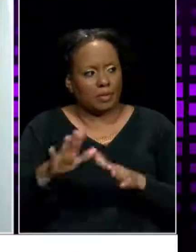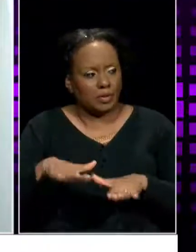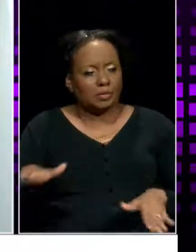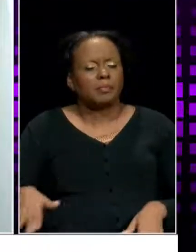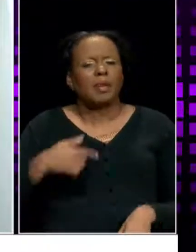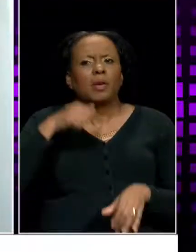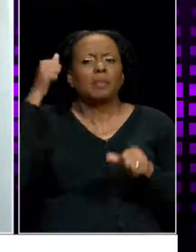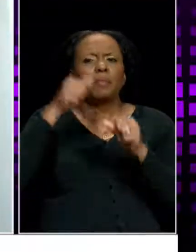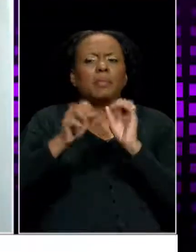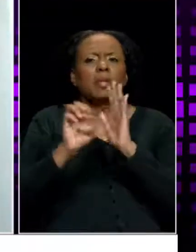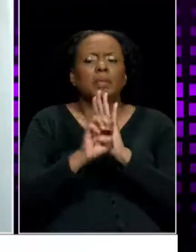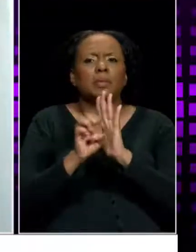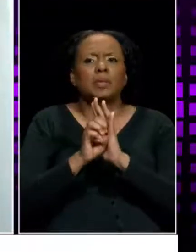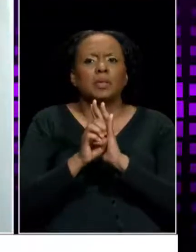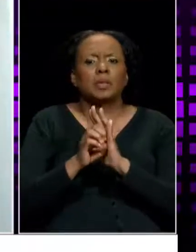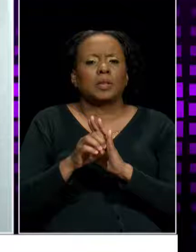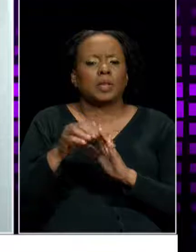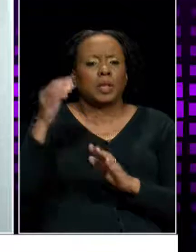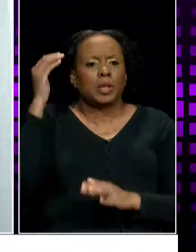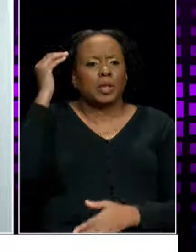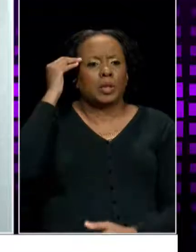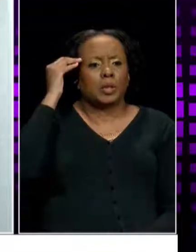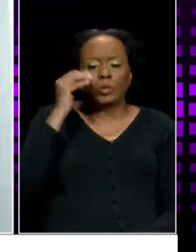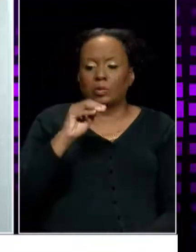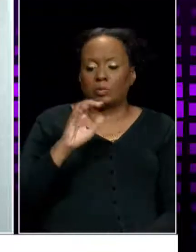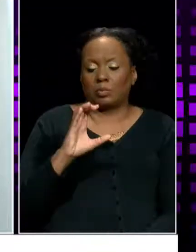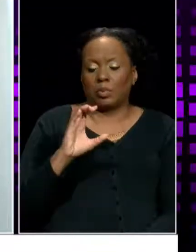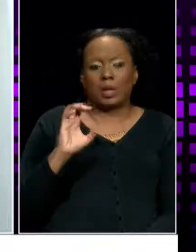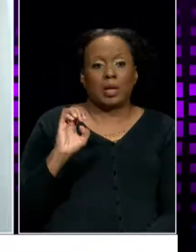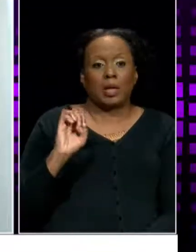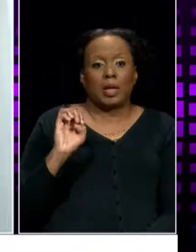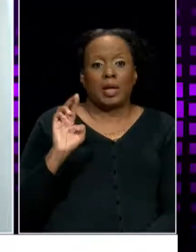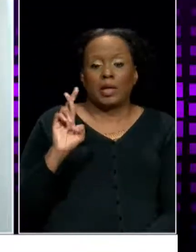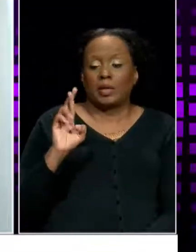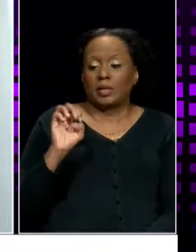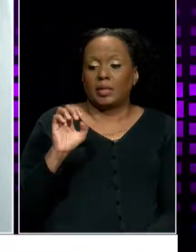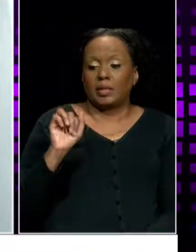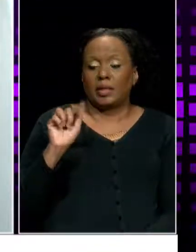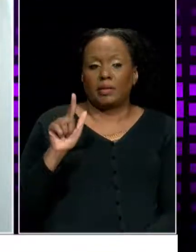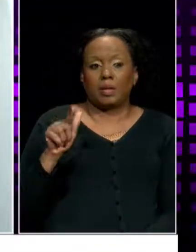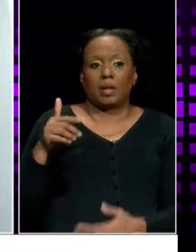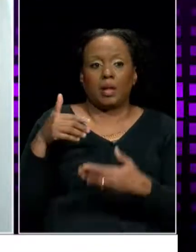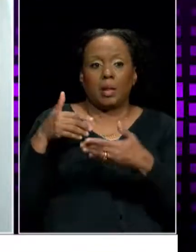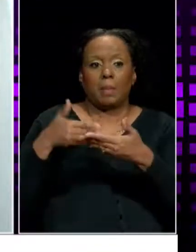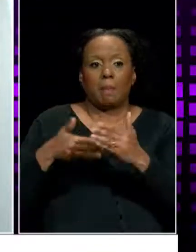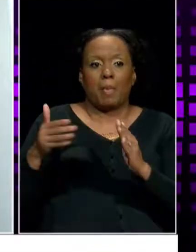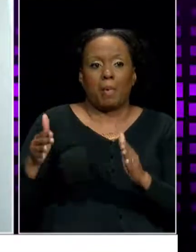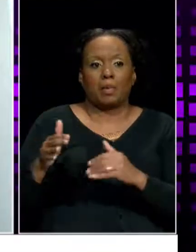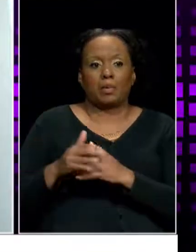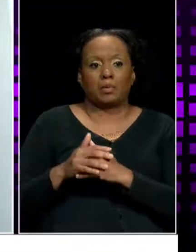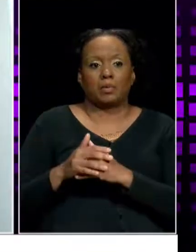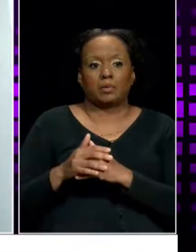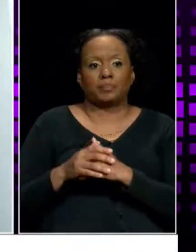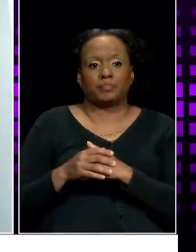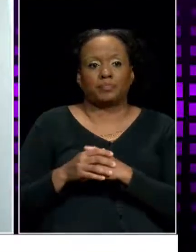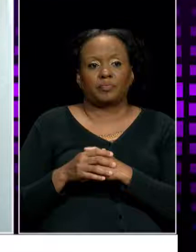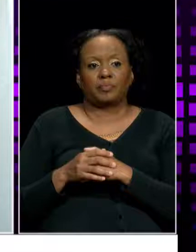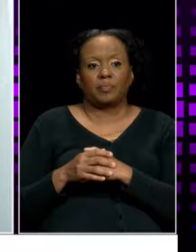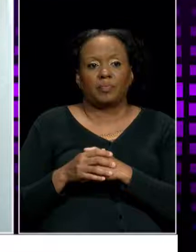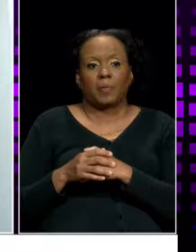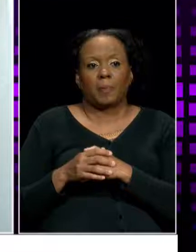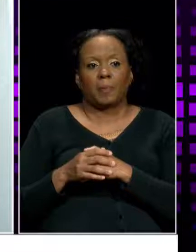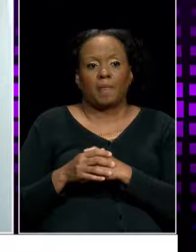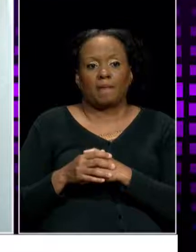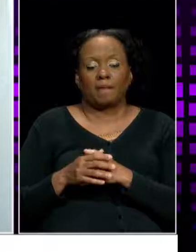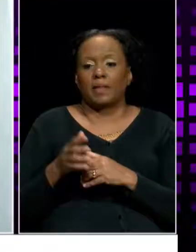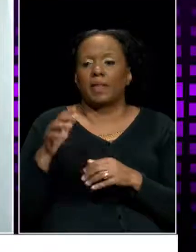and I can't remember who said the example, so forgive me. But it was the image on the cereal boxes. They look down on the children because they're not looking up at the adults, but they're